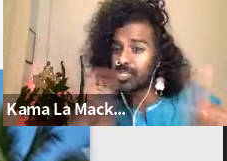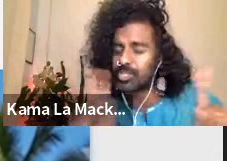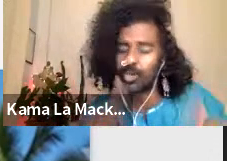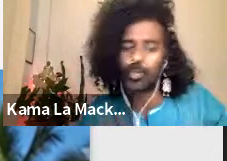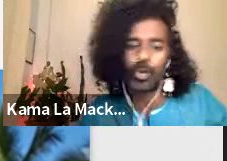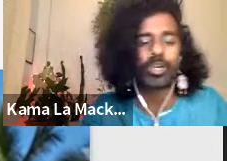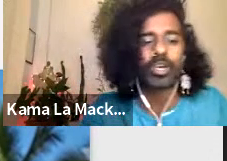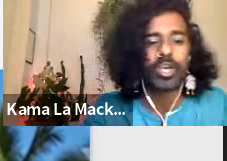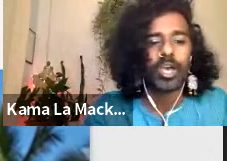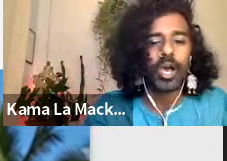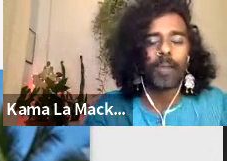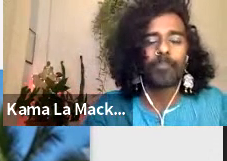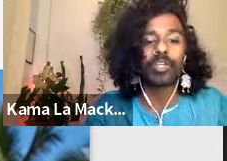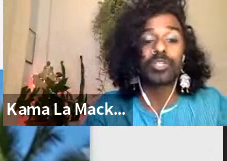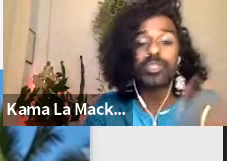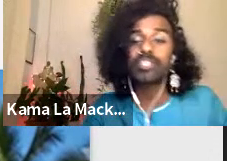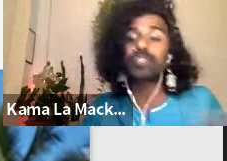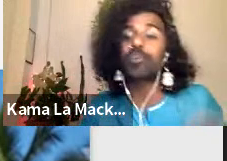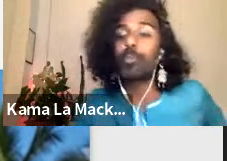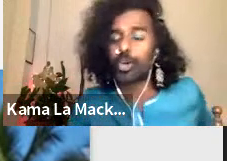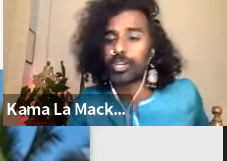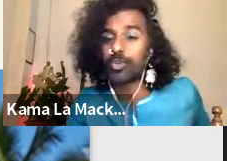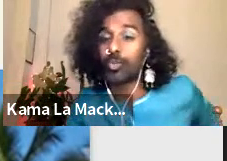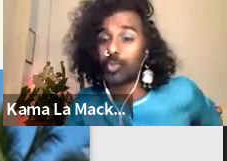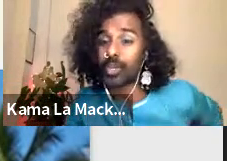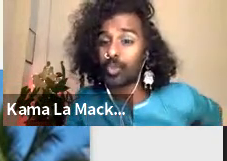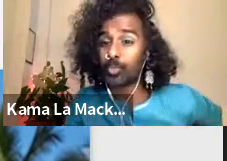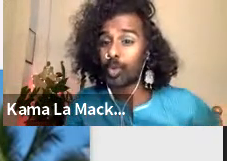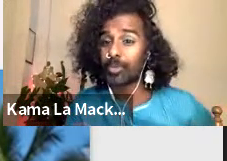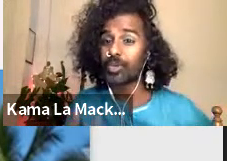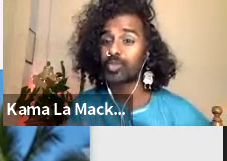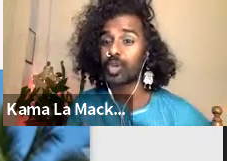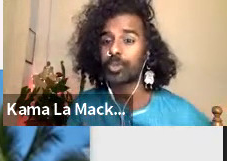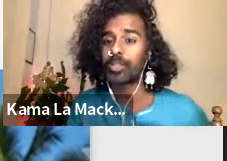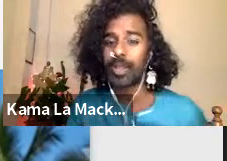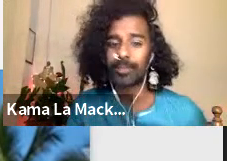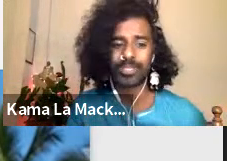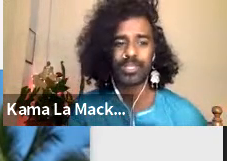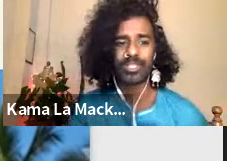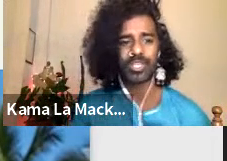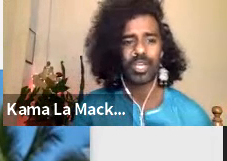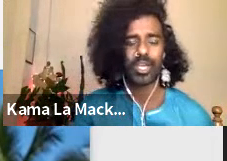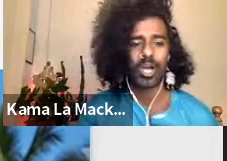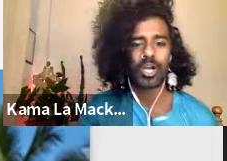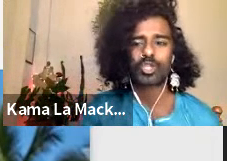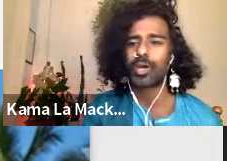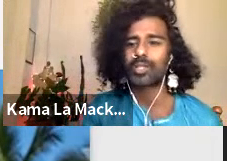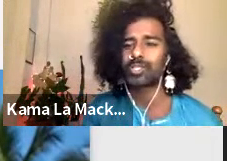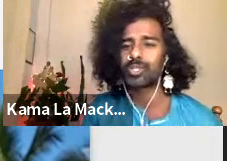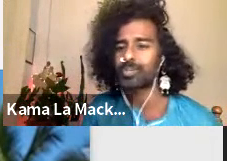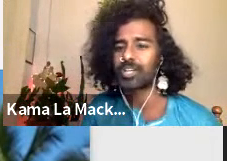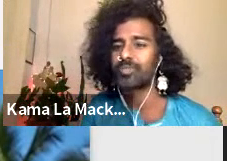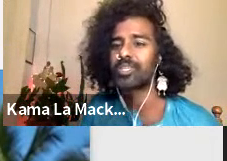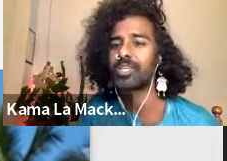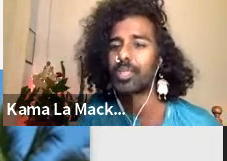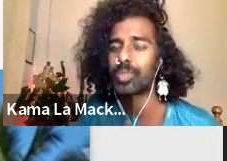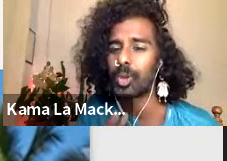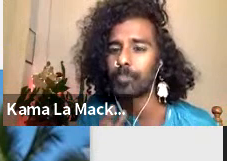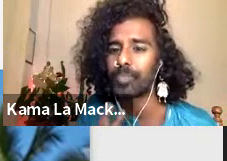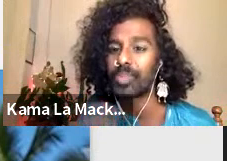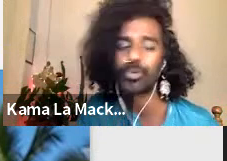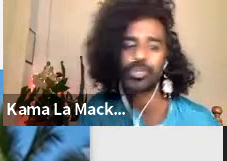video, which is new work. So this is from a project called Breaking the Promise of Tropical Emptiness, Trans